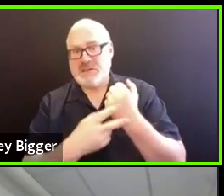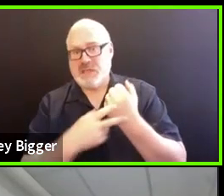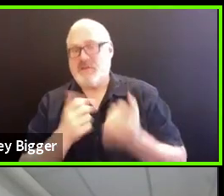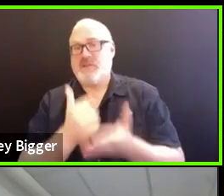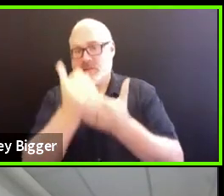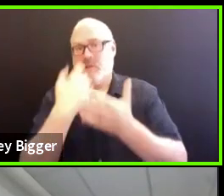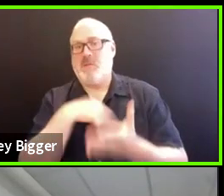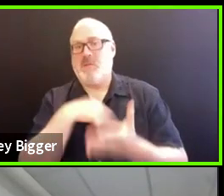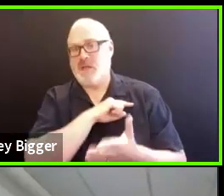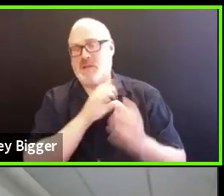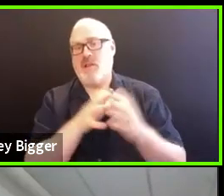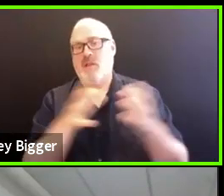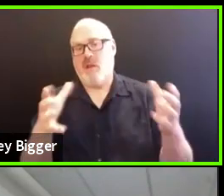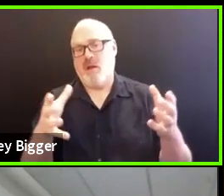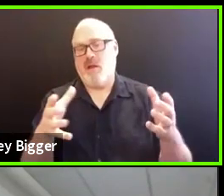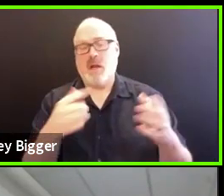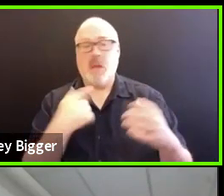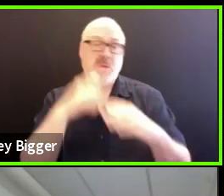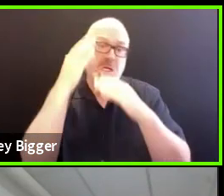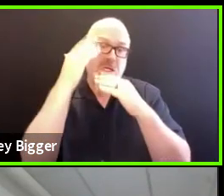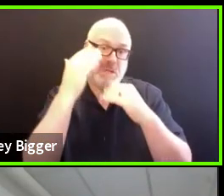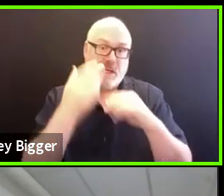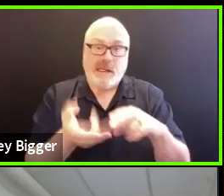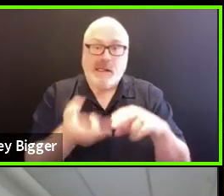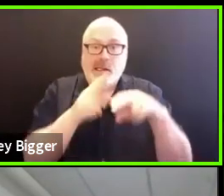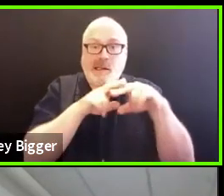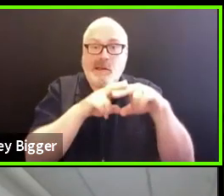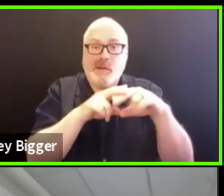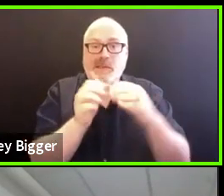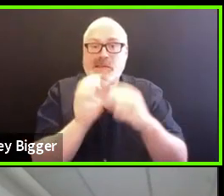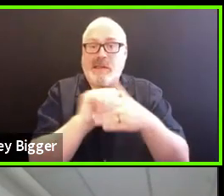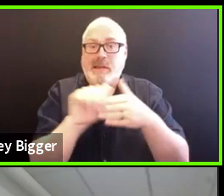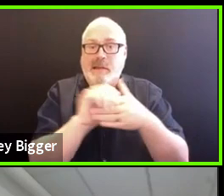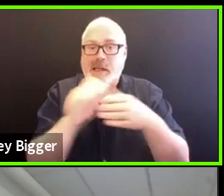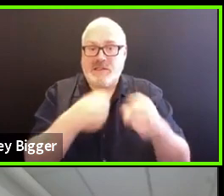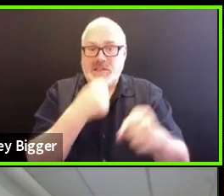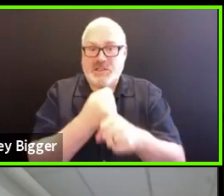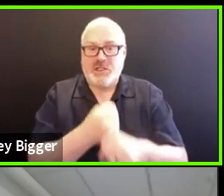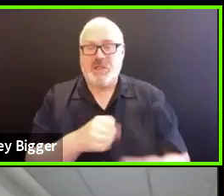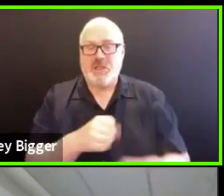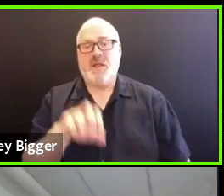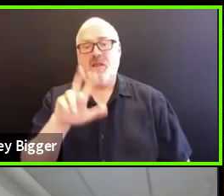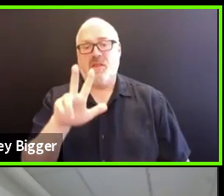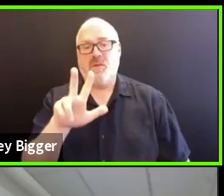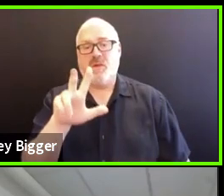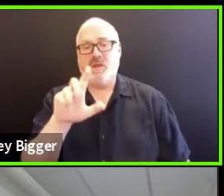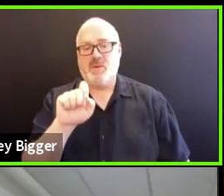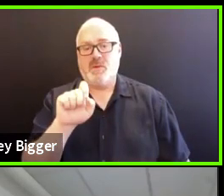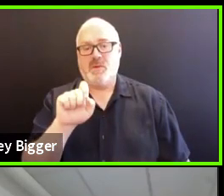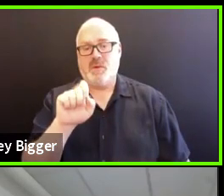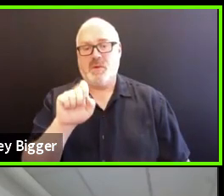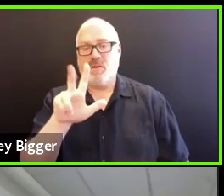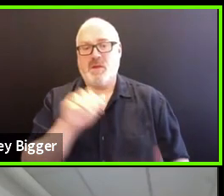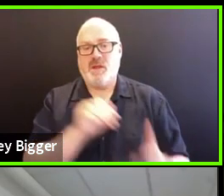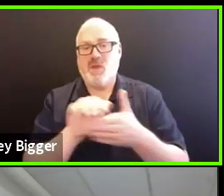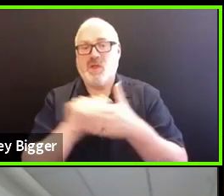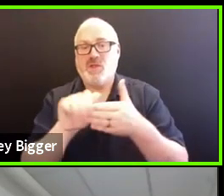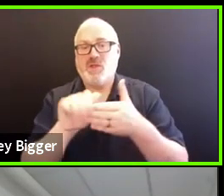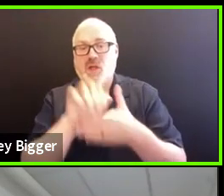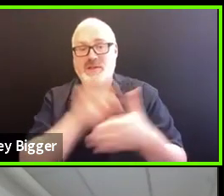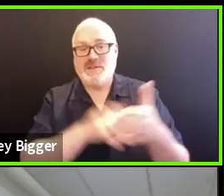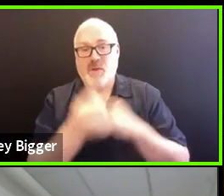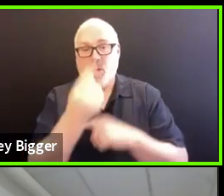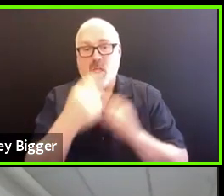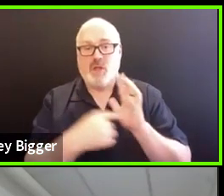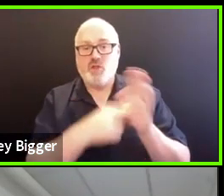us. And we do anticipate increasing cash this year by $3.3 million. Table 1 shows the